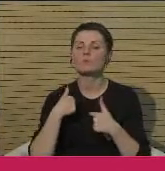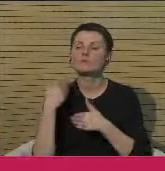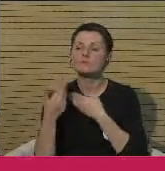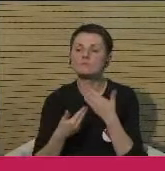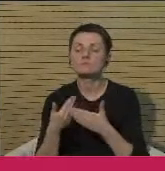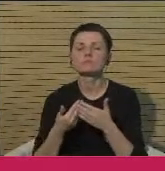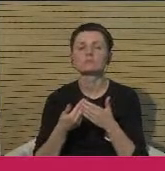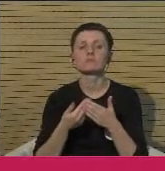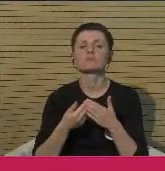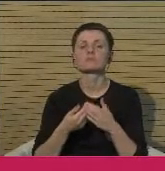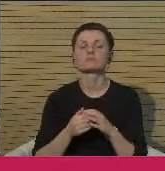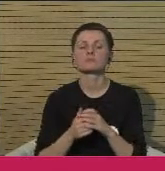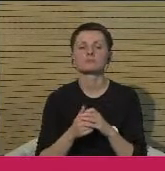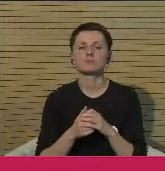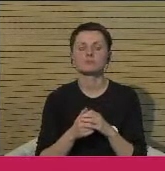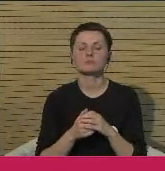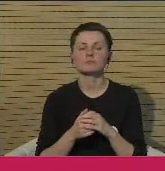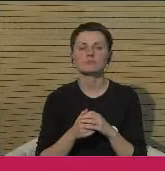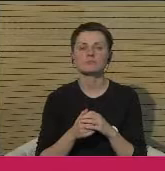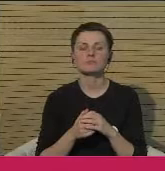And my wishes are as follows.